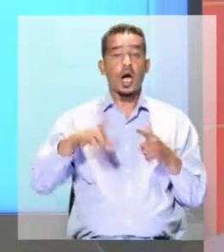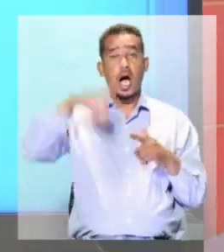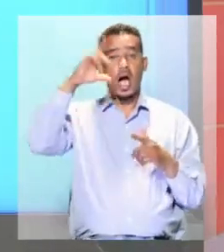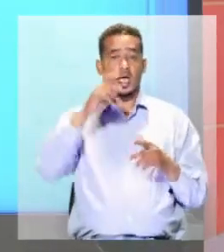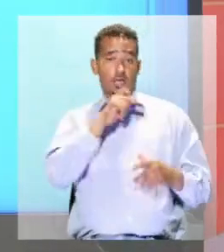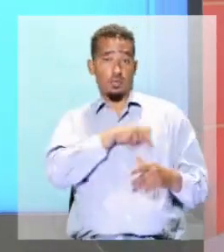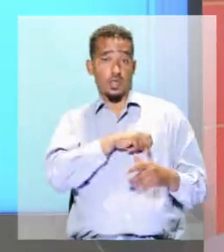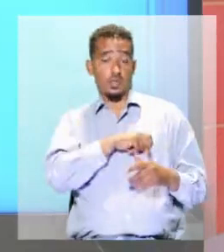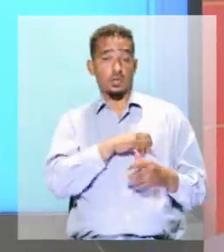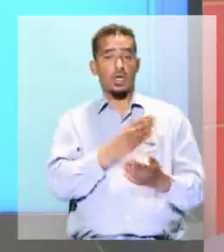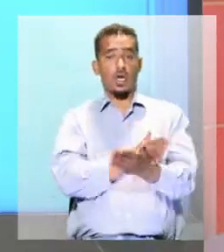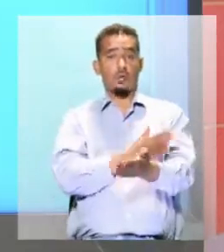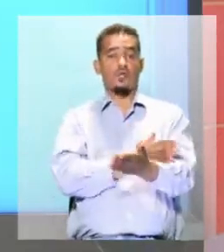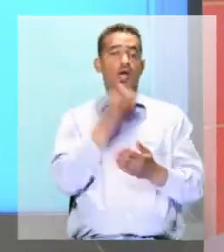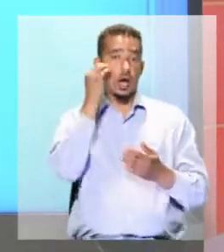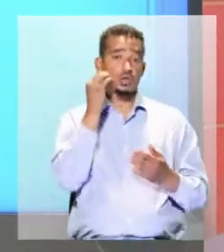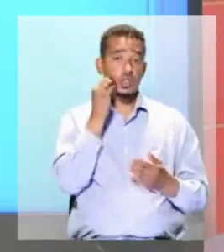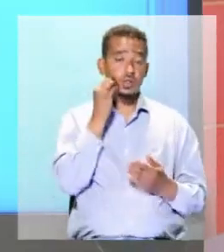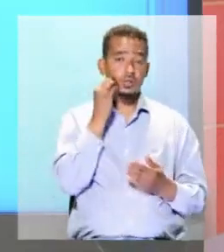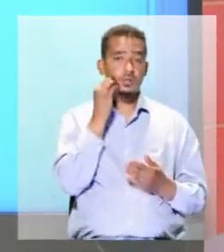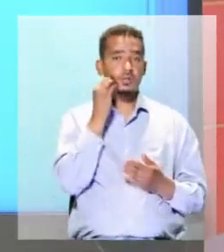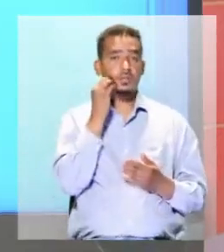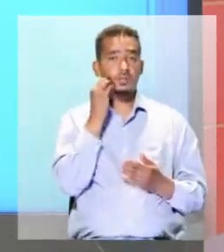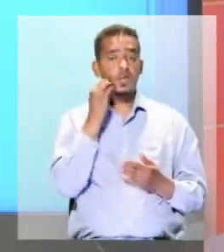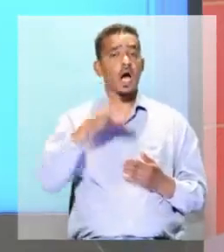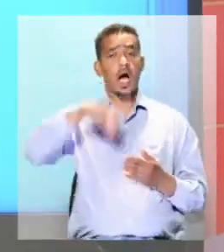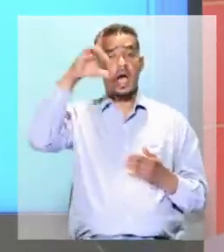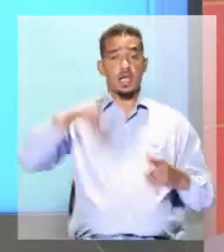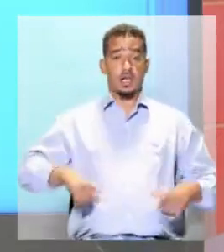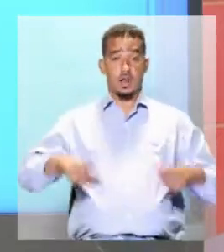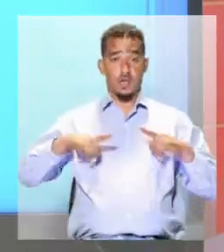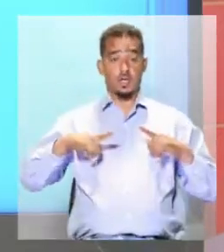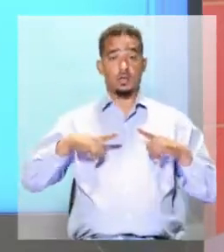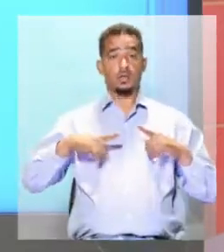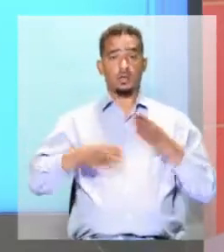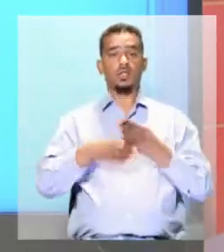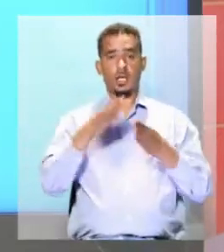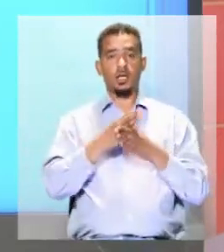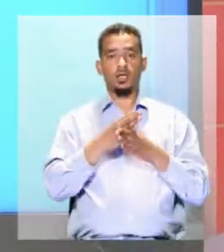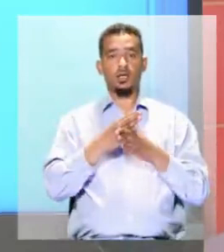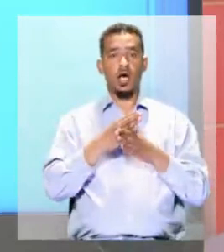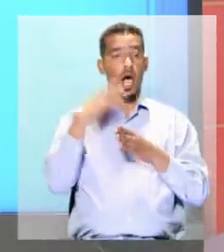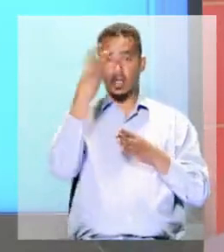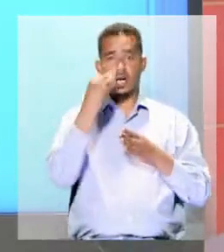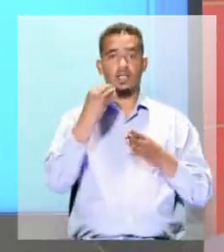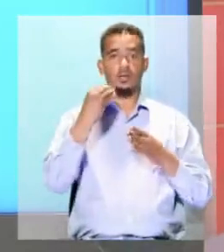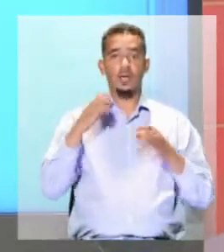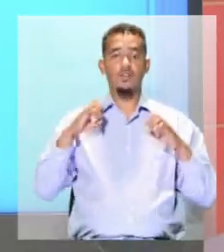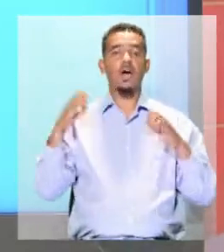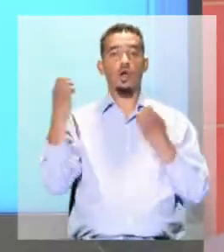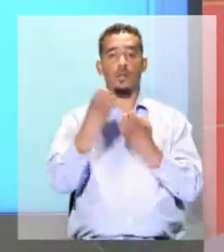wage, improved housing, high standard of living, attractive environment, and so